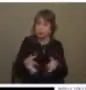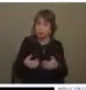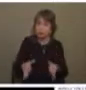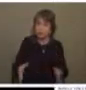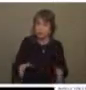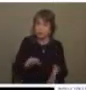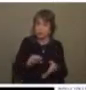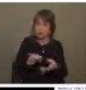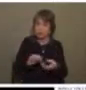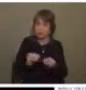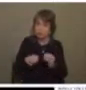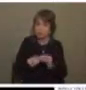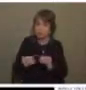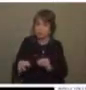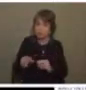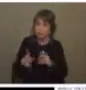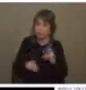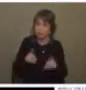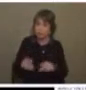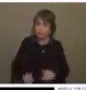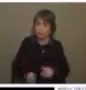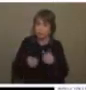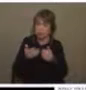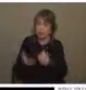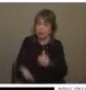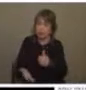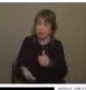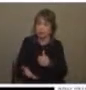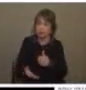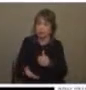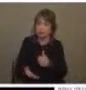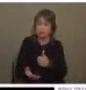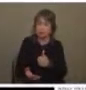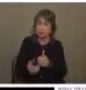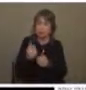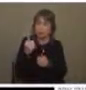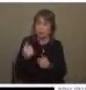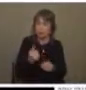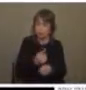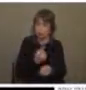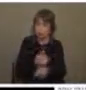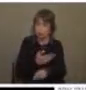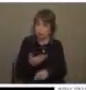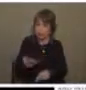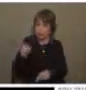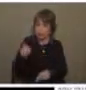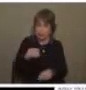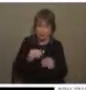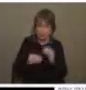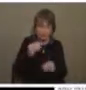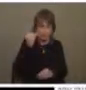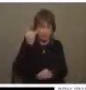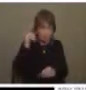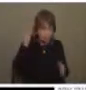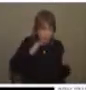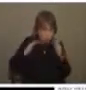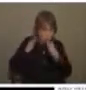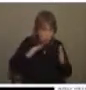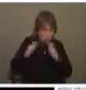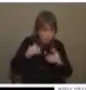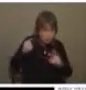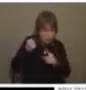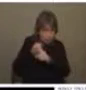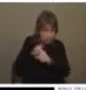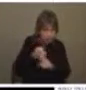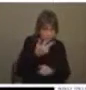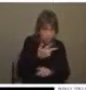which brought about significant devastation to the local infrastructure. But one of the regular features that we see when storms come in is that